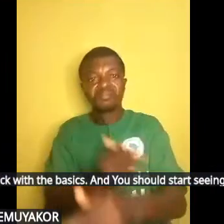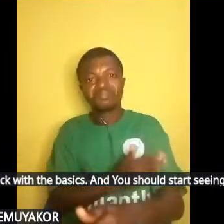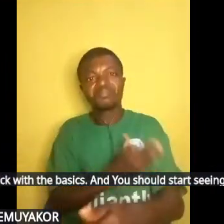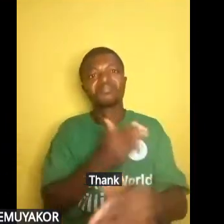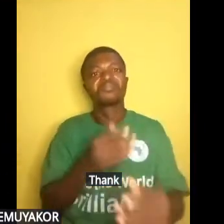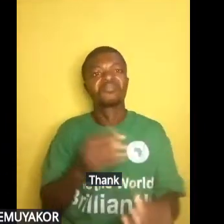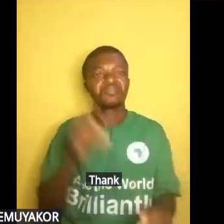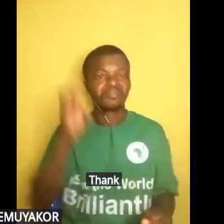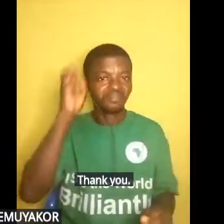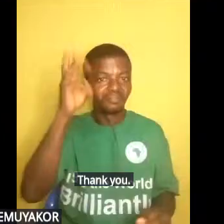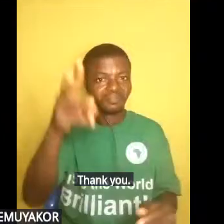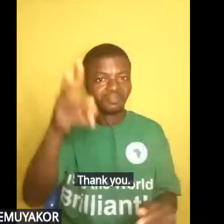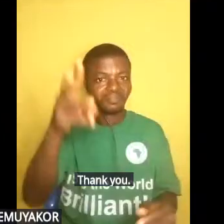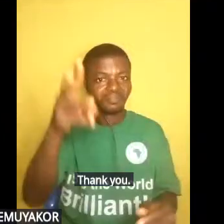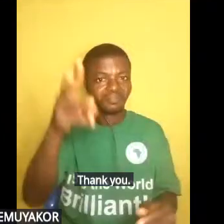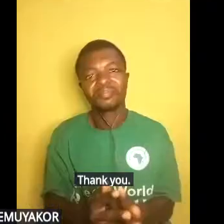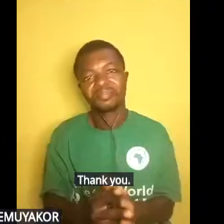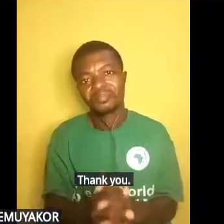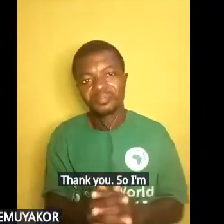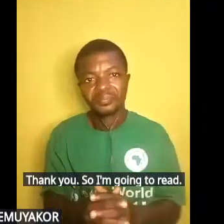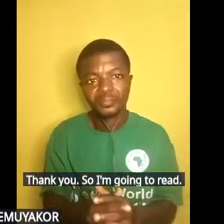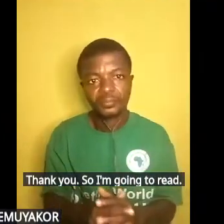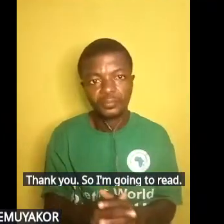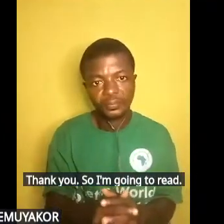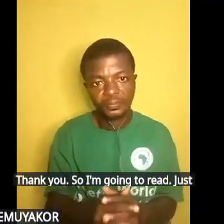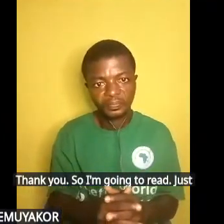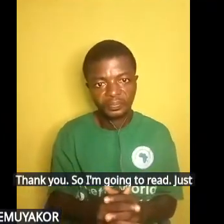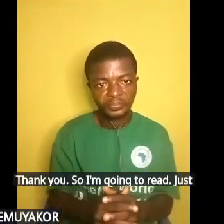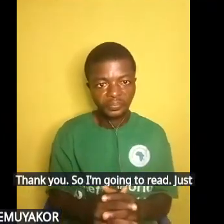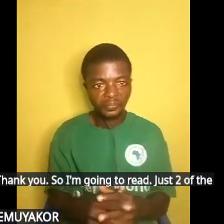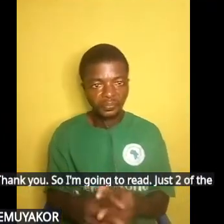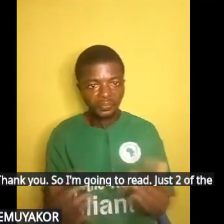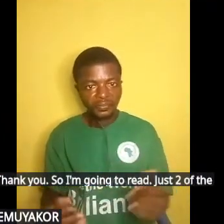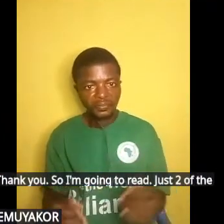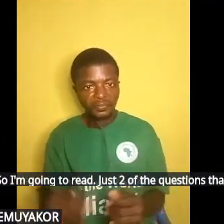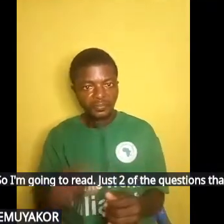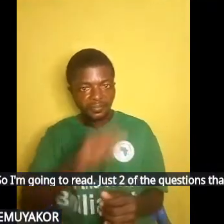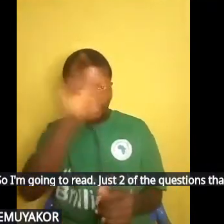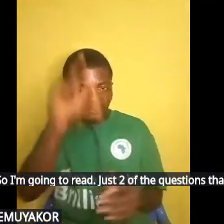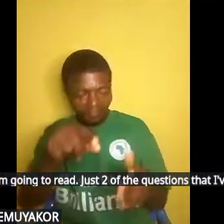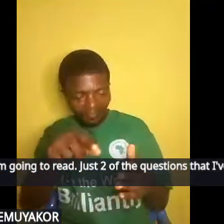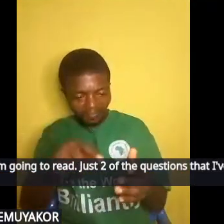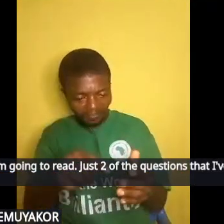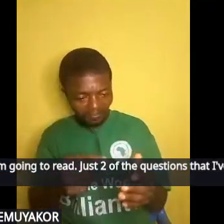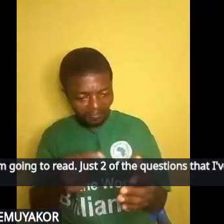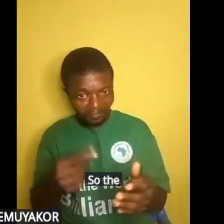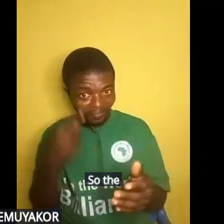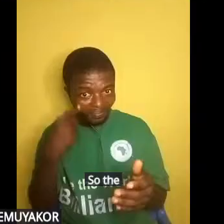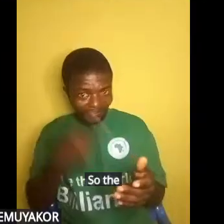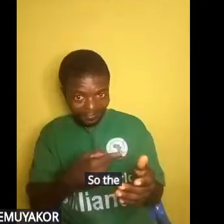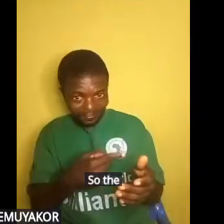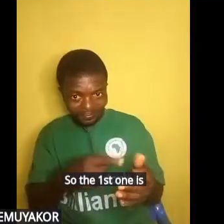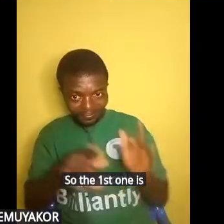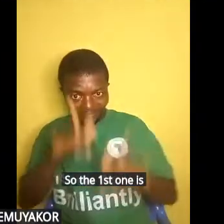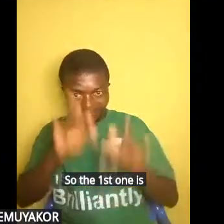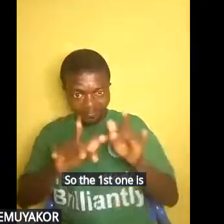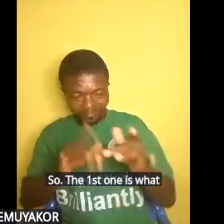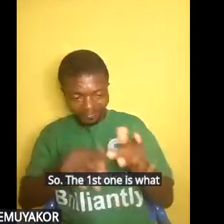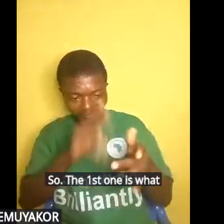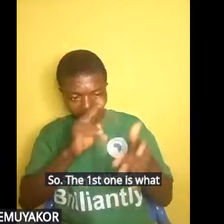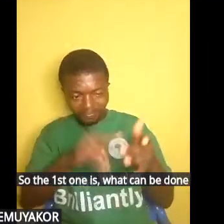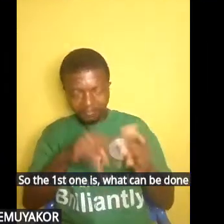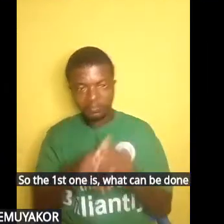Thank you. So I'm going to read just two of the questions that I've seen in the chat. So the first one is, what can be done